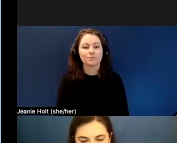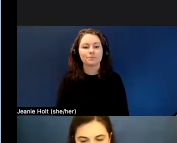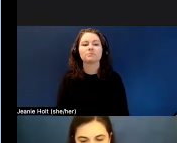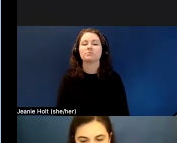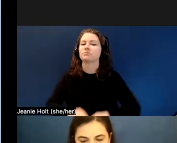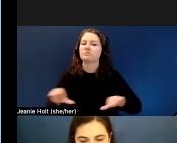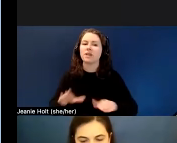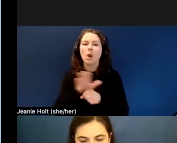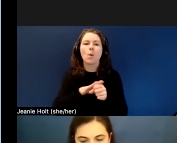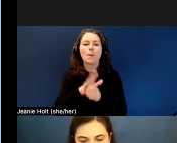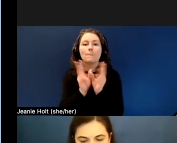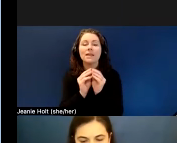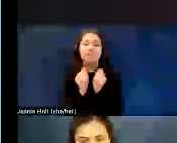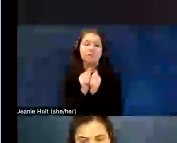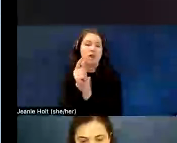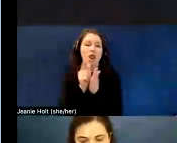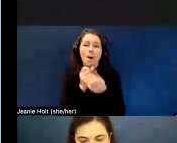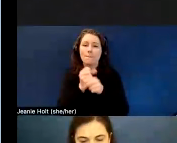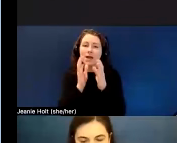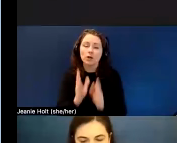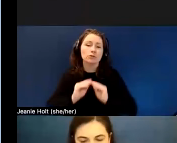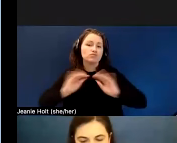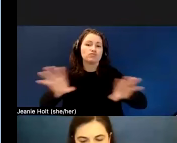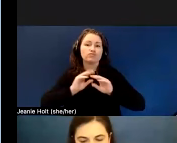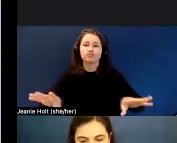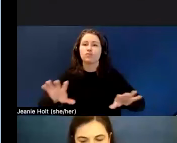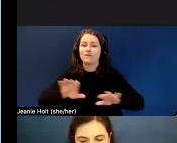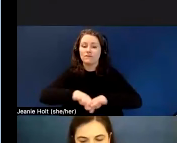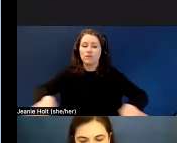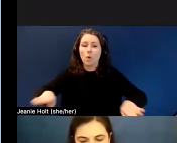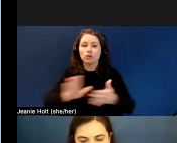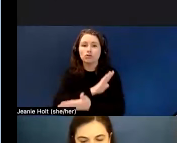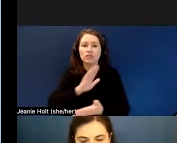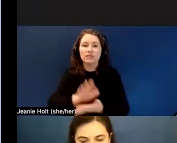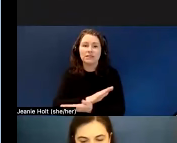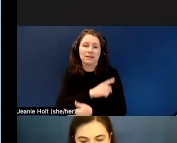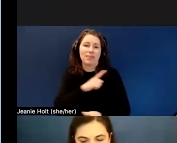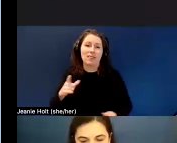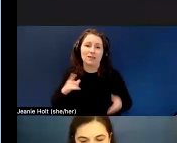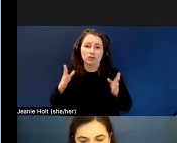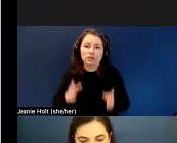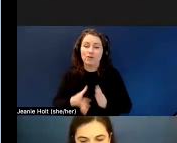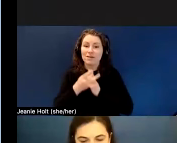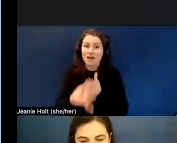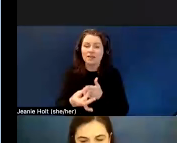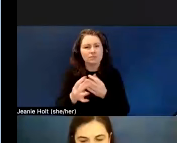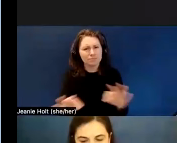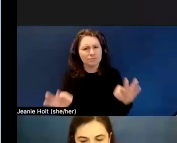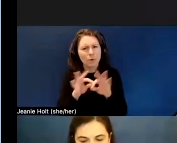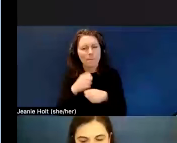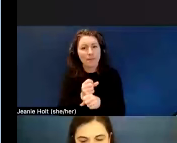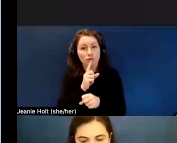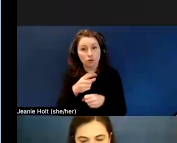meetings with lawmakers. We distributed floor sheets and legislator guides and wanted to make sure that we were getting